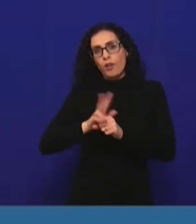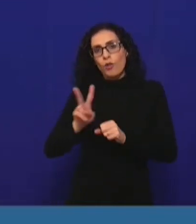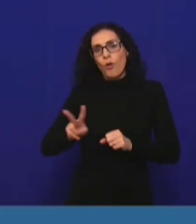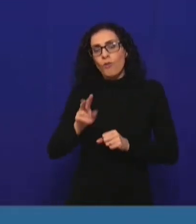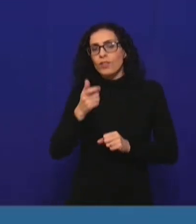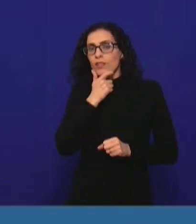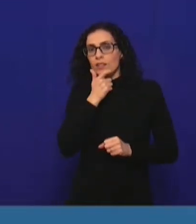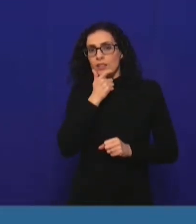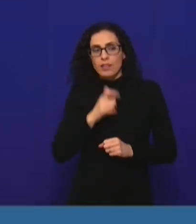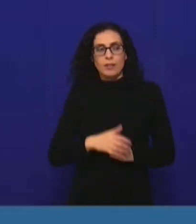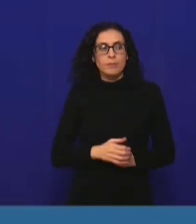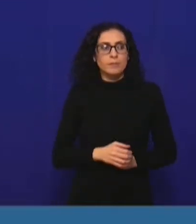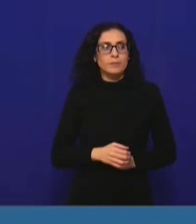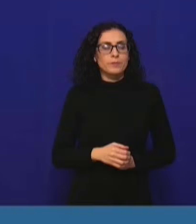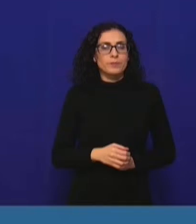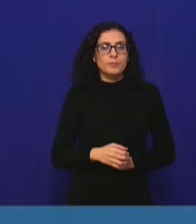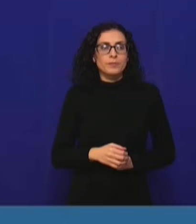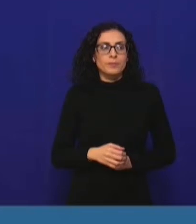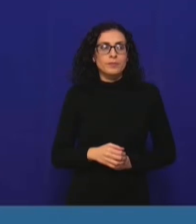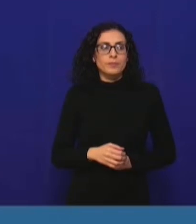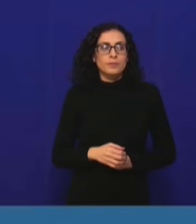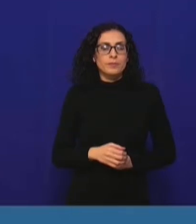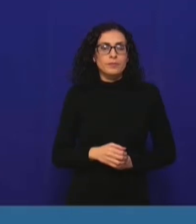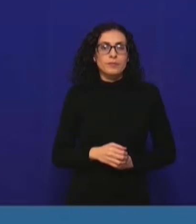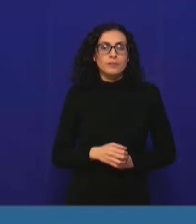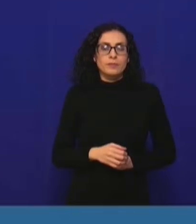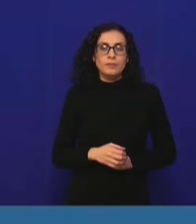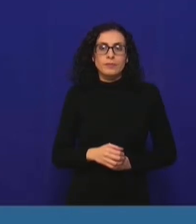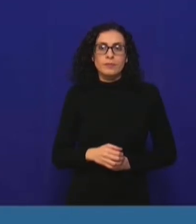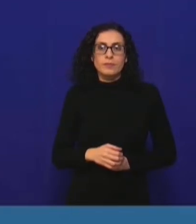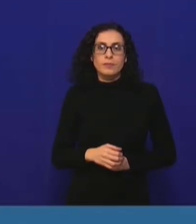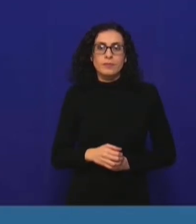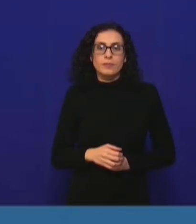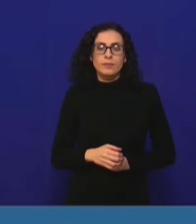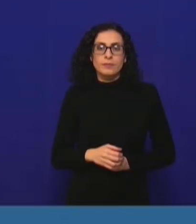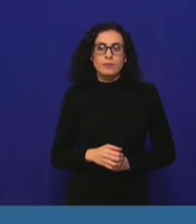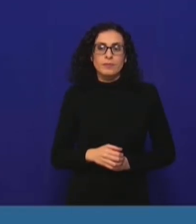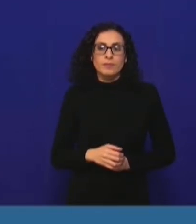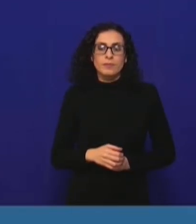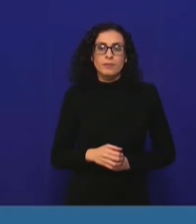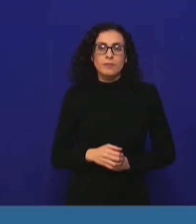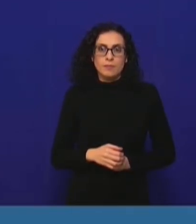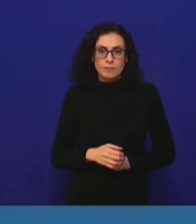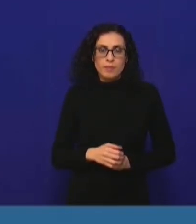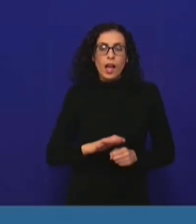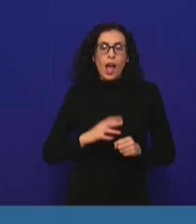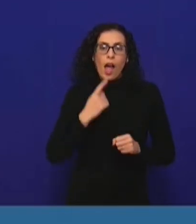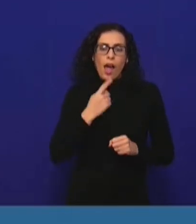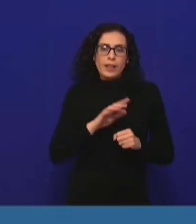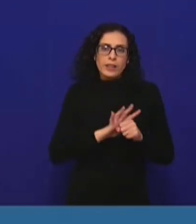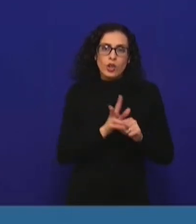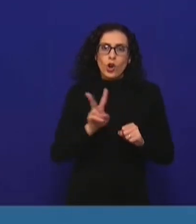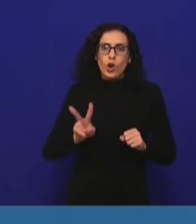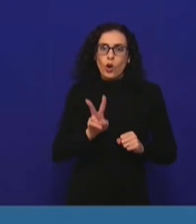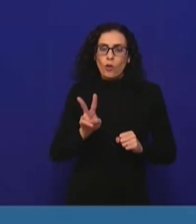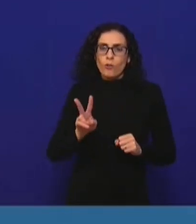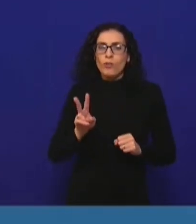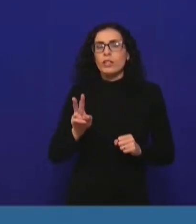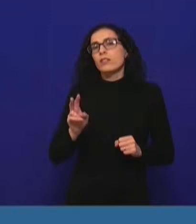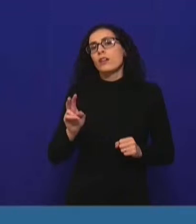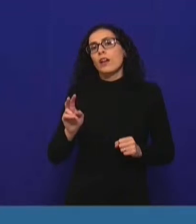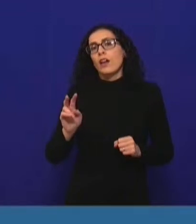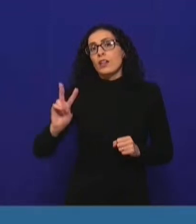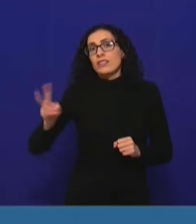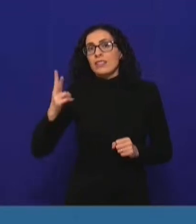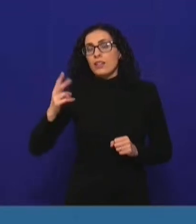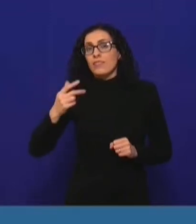madwar id-dinja. Good afternoon, Claire Farrugia for Times of Malta. You just said there are 38 cases of the variant, which means that that's a big jump from when you last